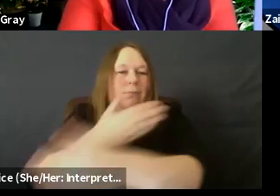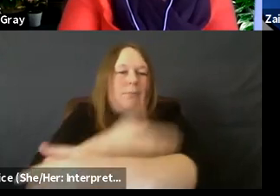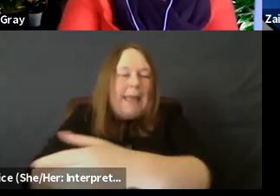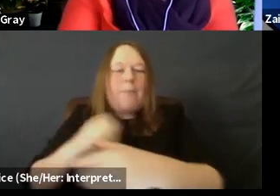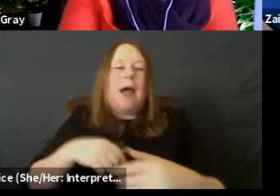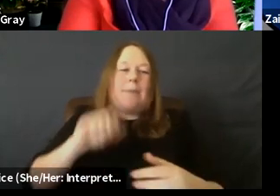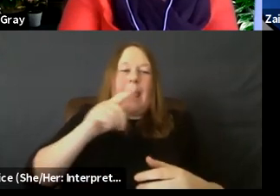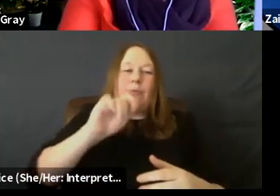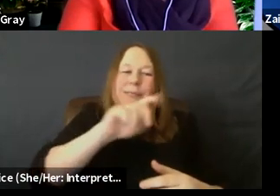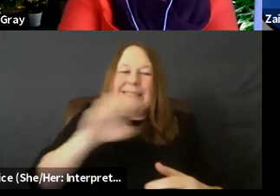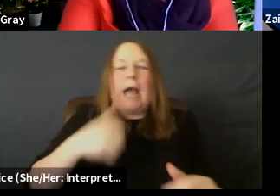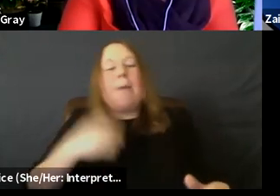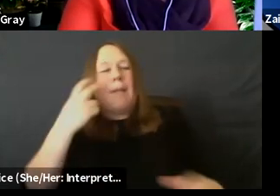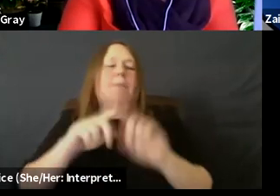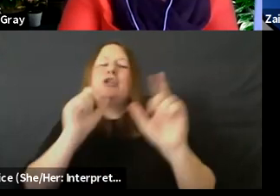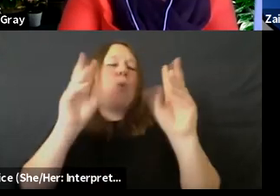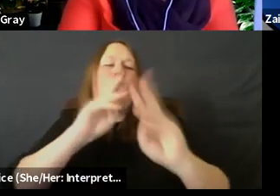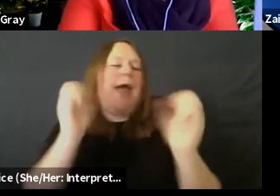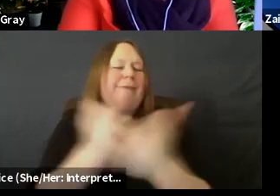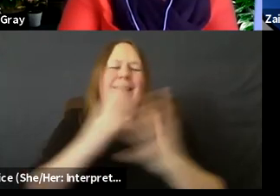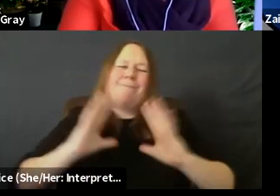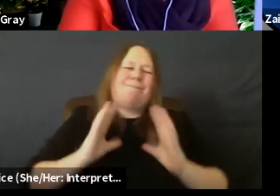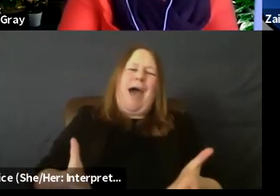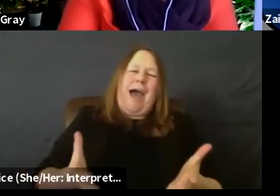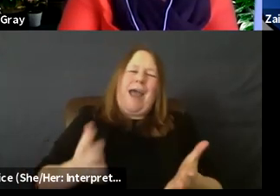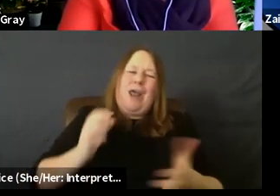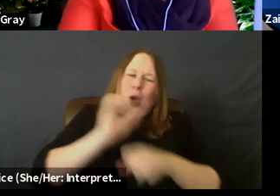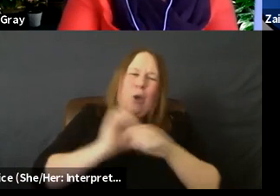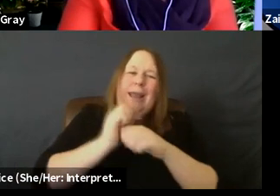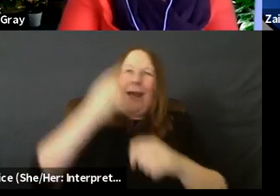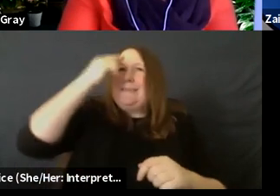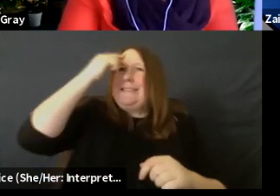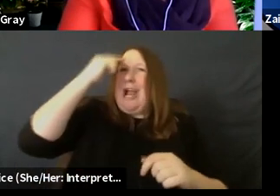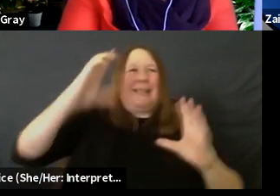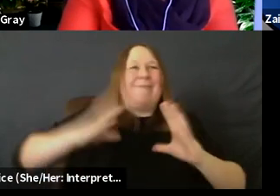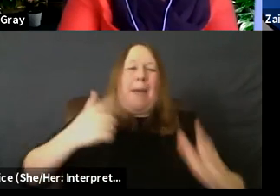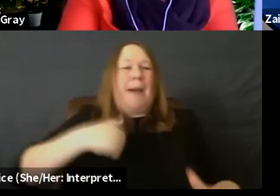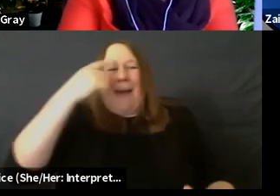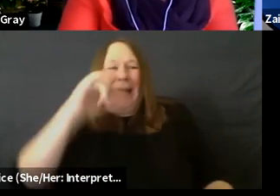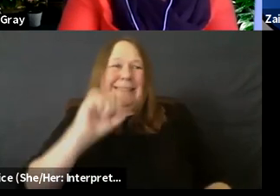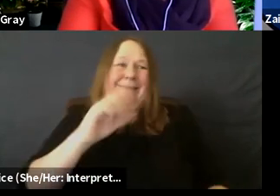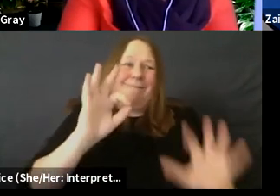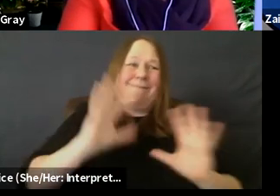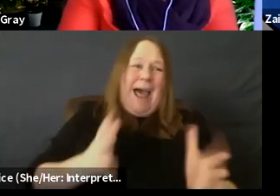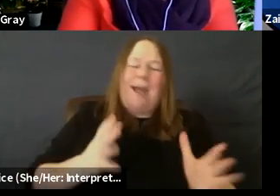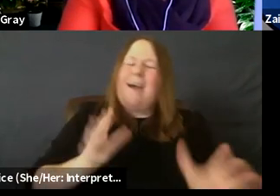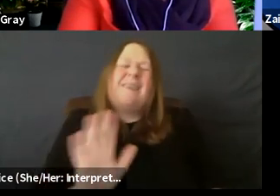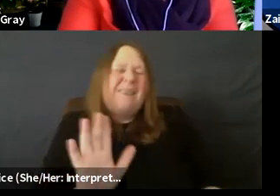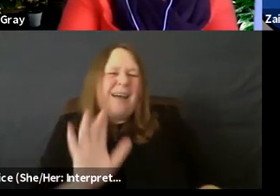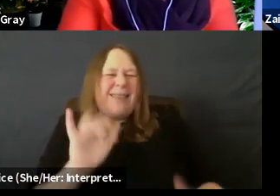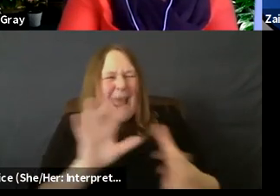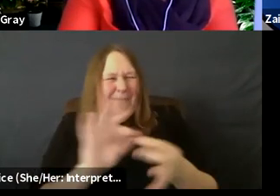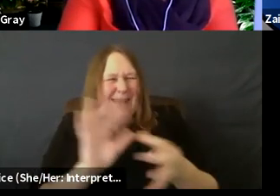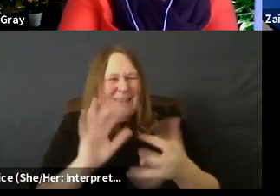am blind. But don't worry. Everything's fine. Everything's working upstairs. My mind is fine. And the message that that kind of